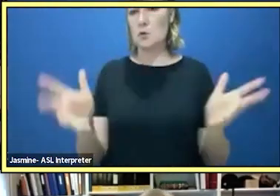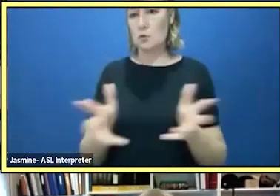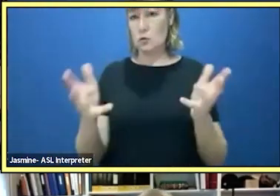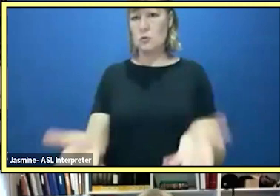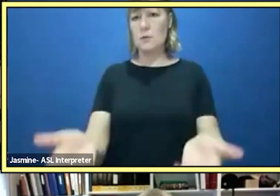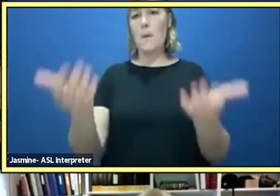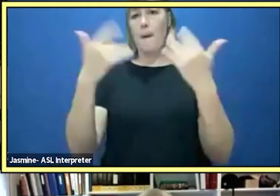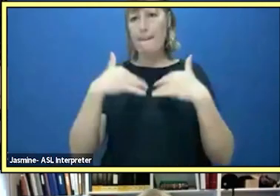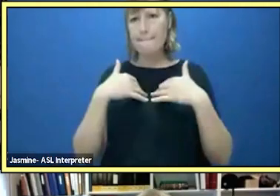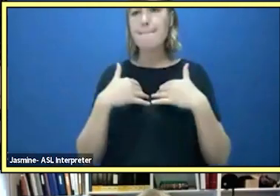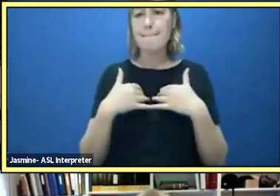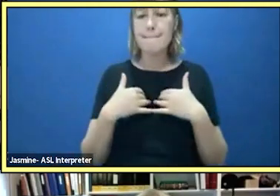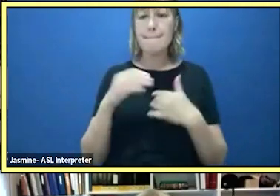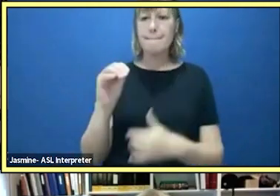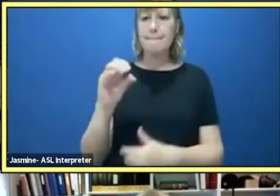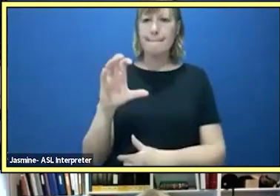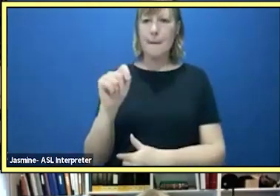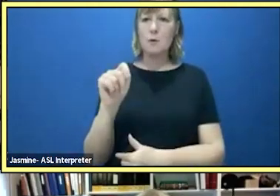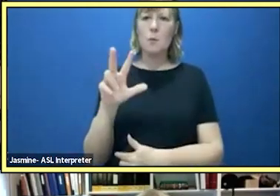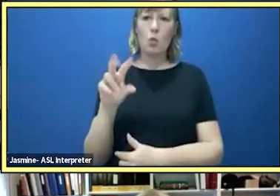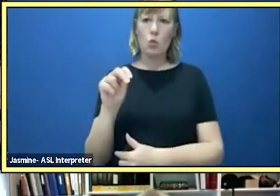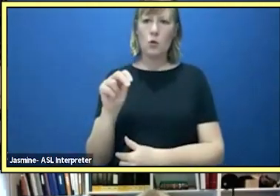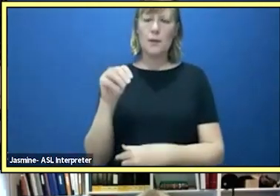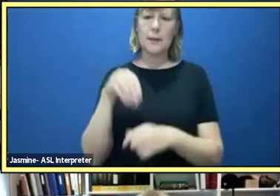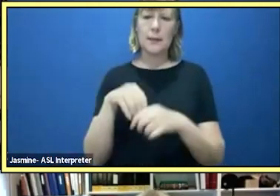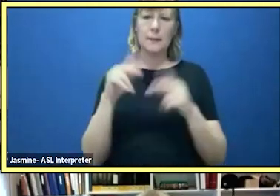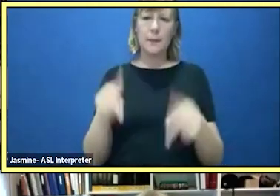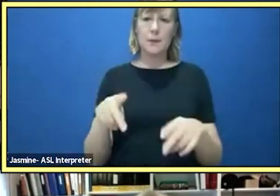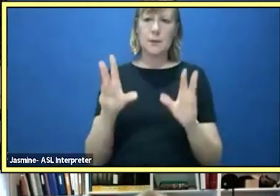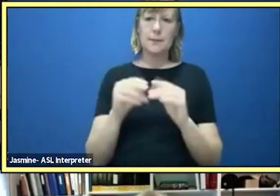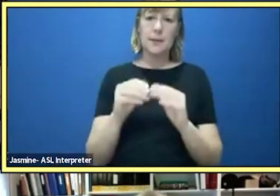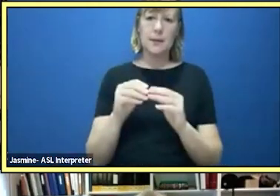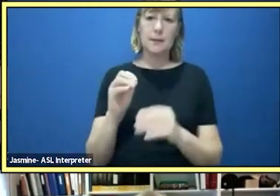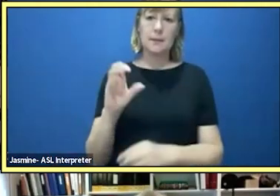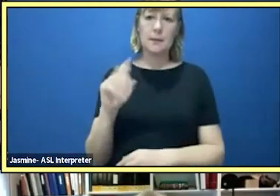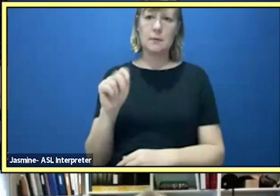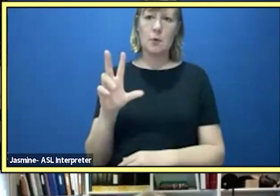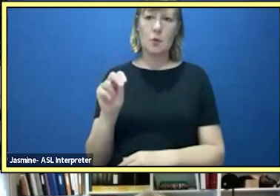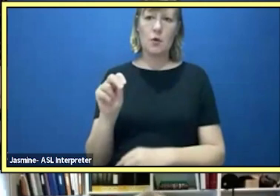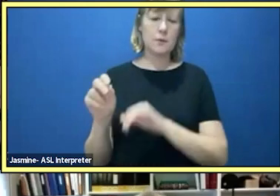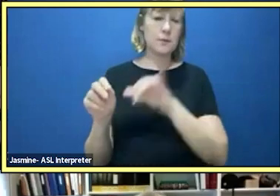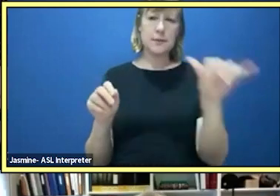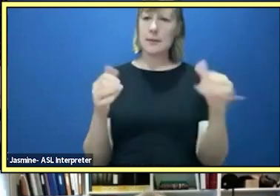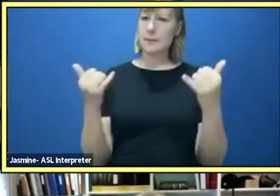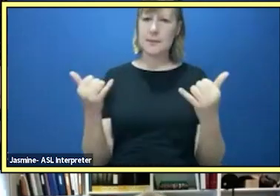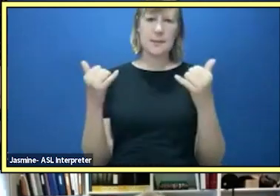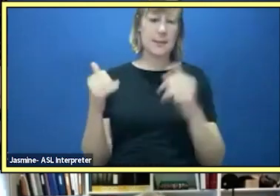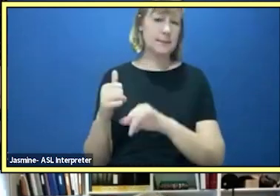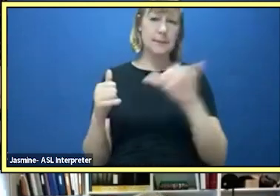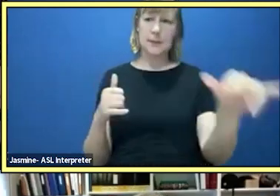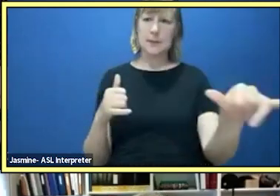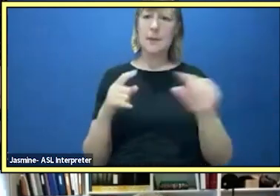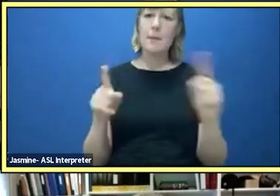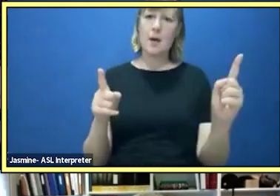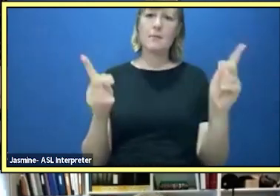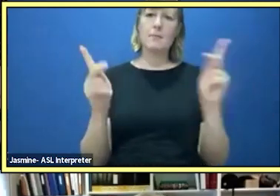October 30th. It's basically going to be the same thing we did today, but just an in-person option for those folks who